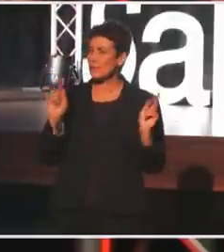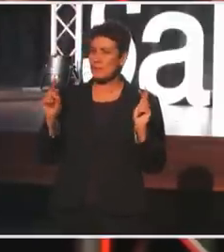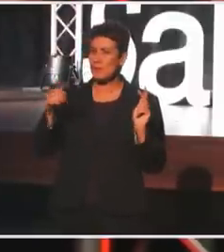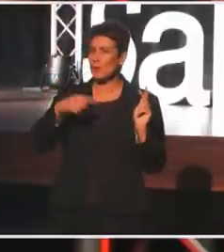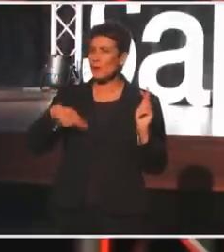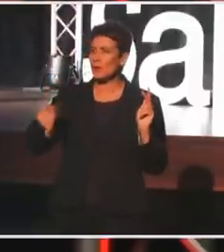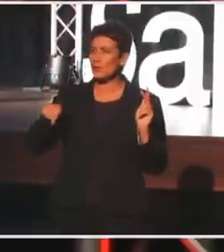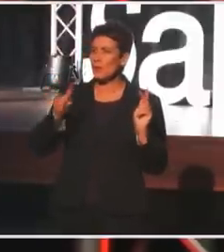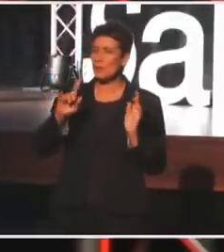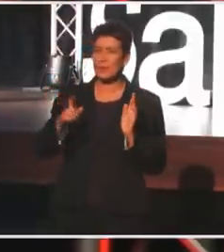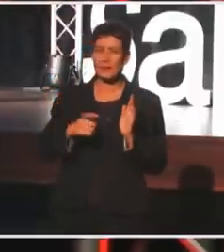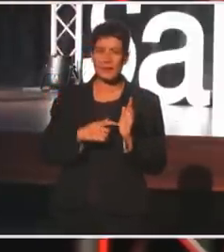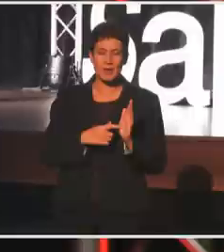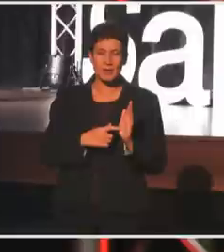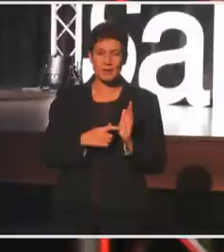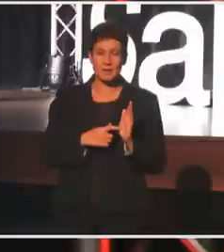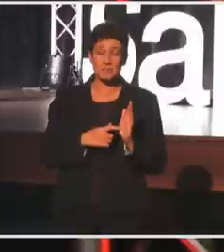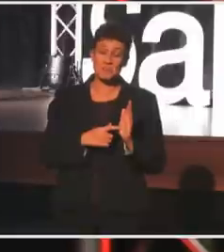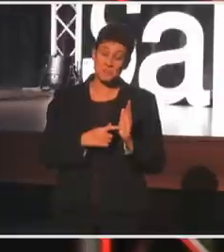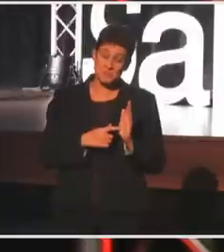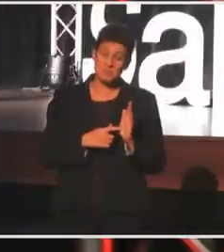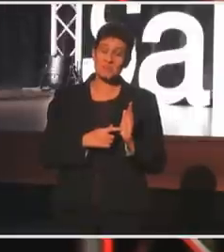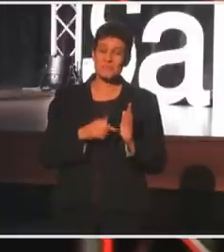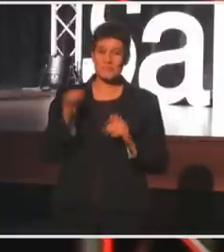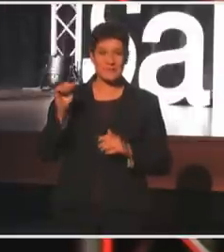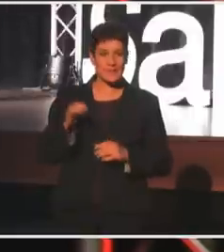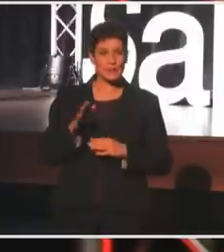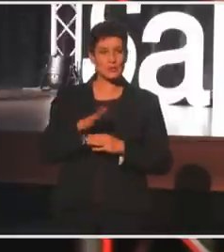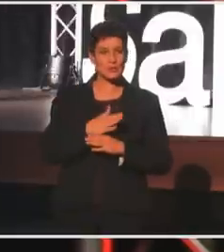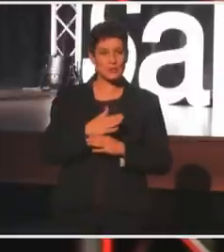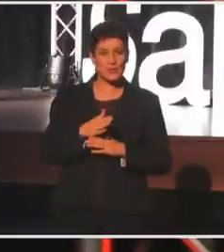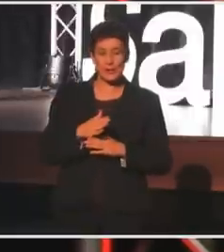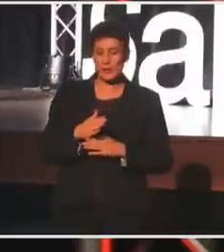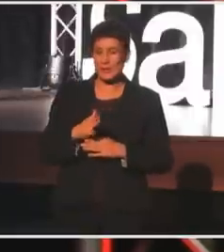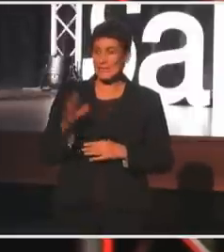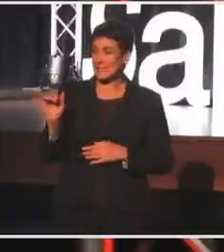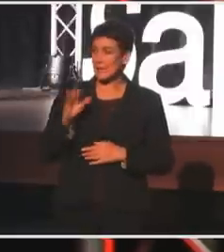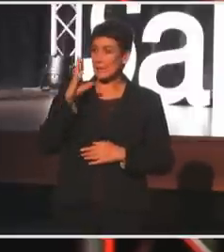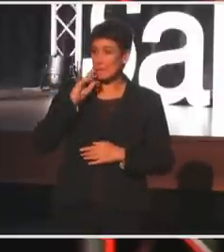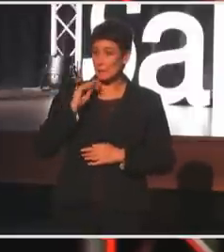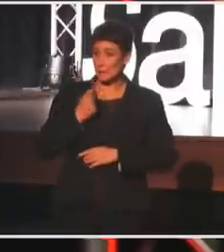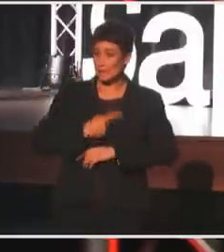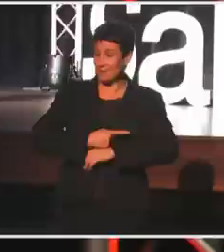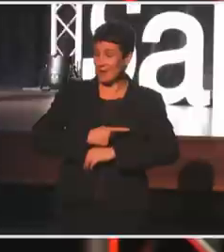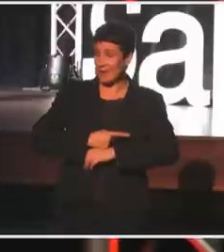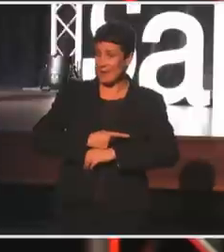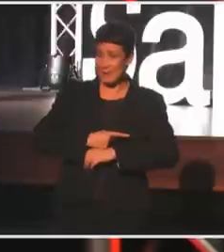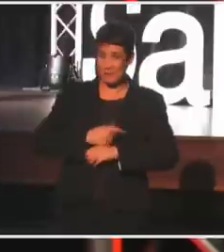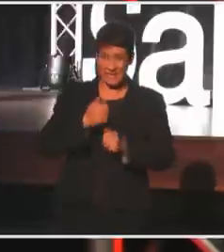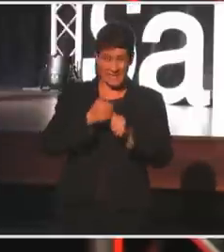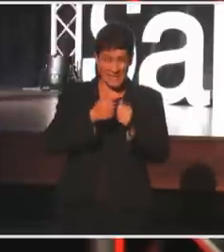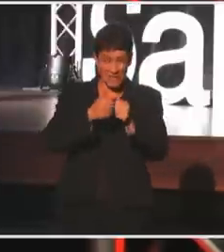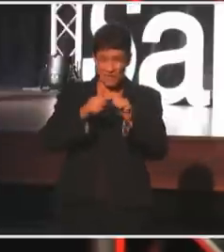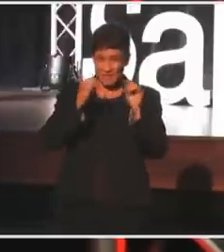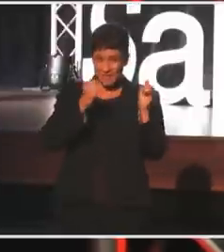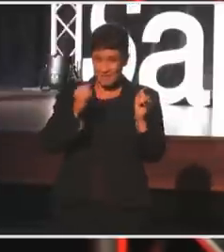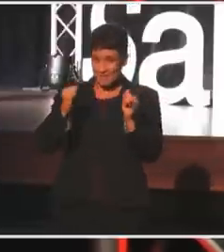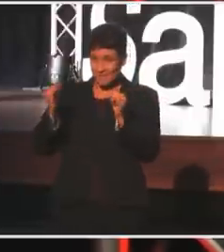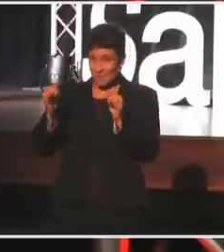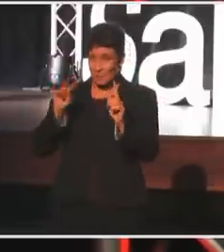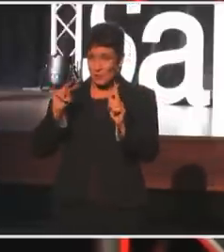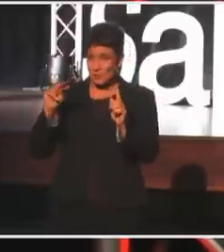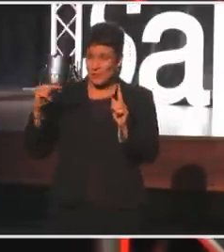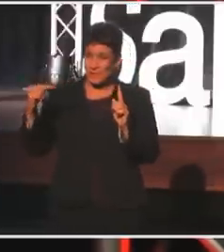and recognize that while you all shared the same experience, everyone has a unique